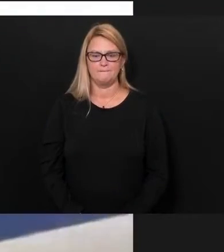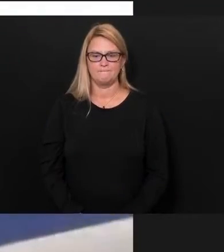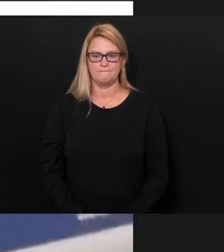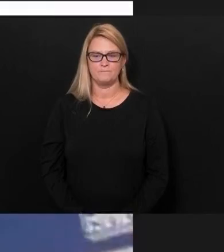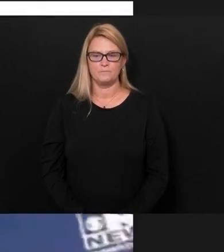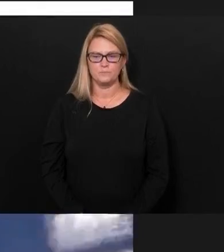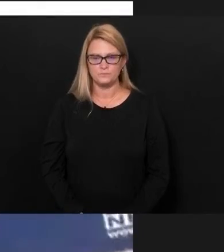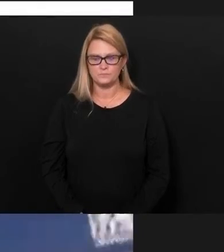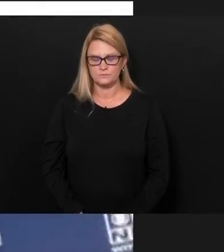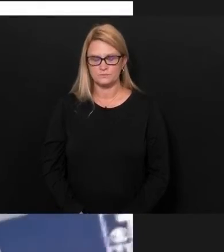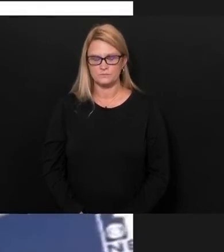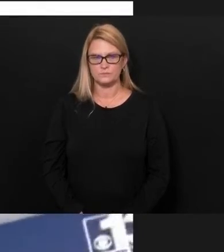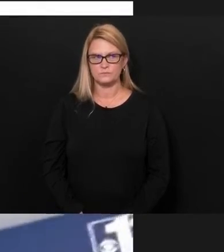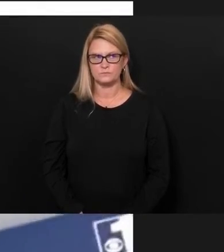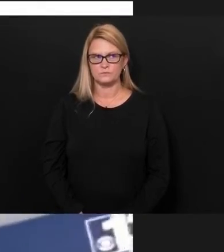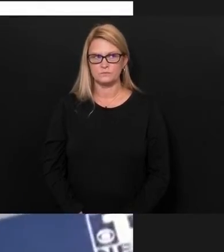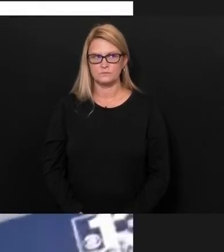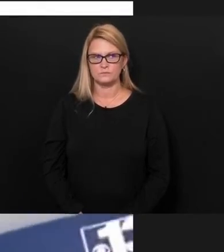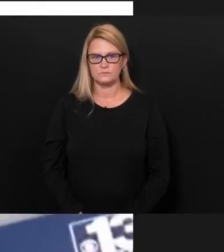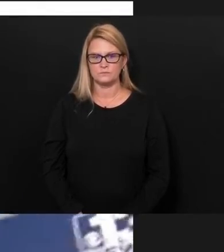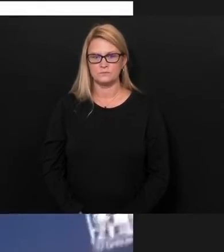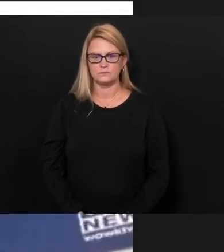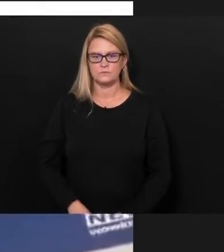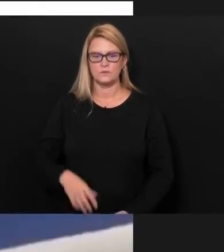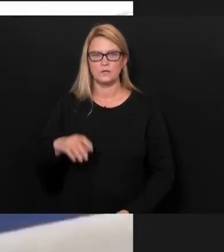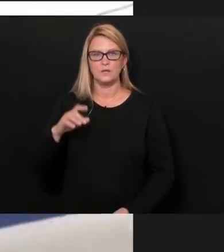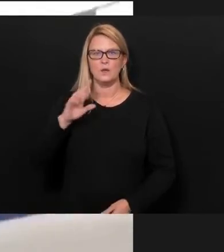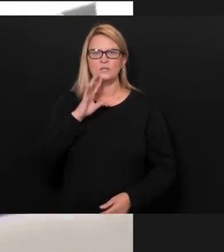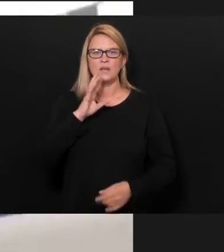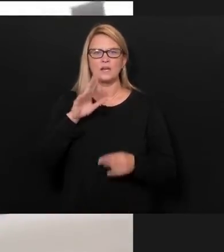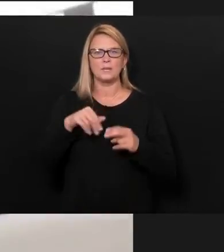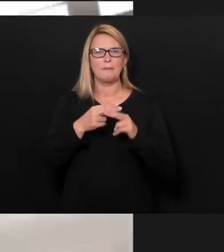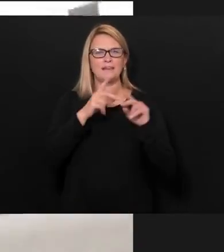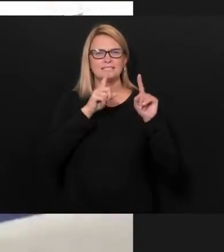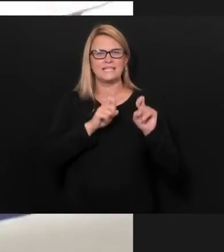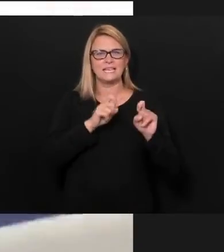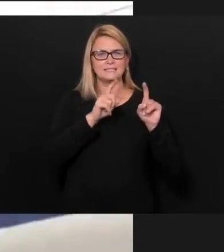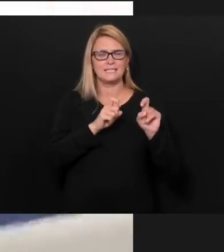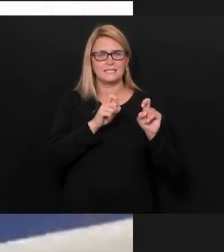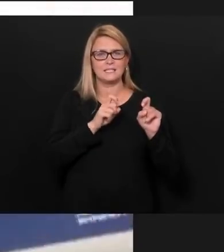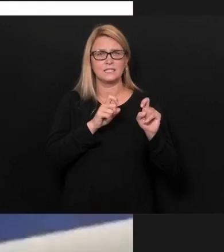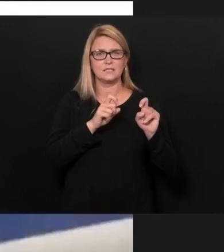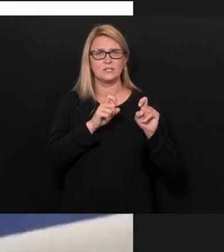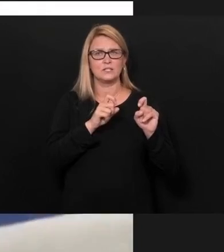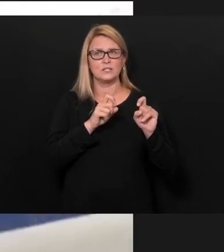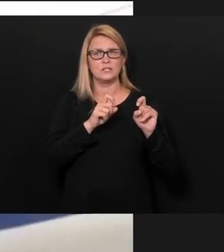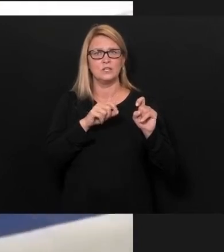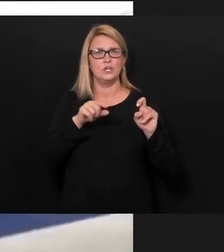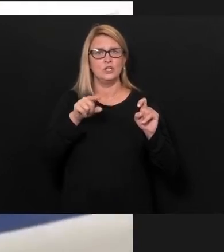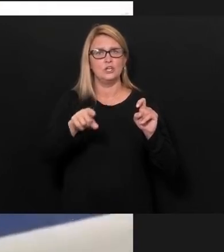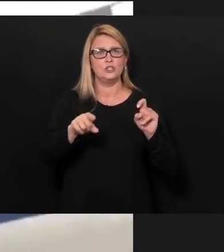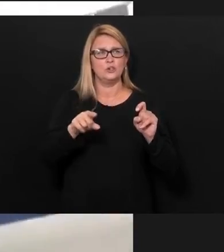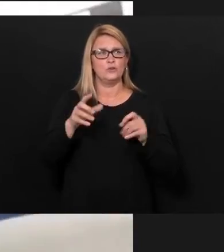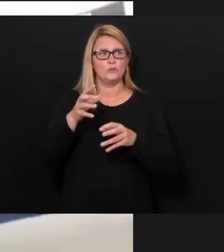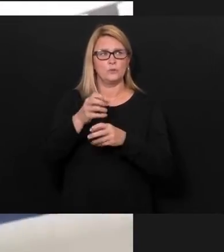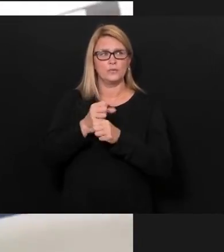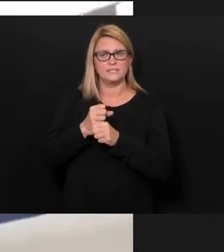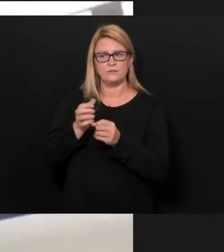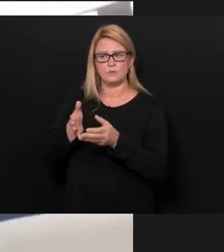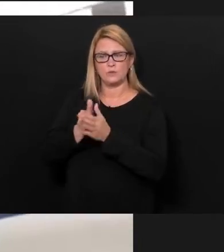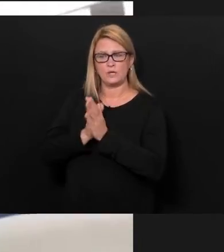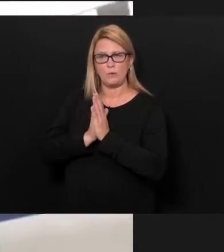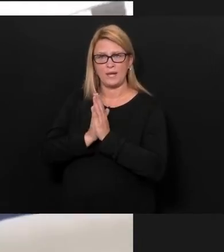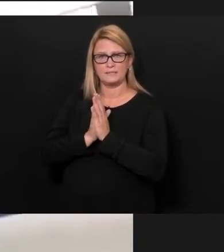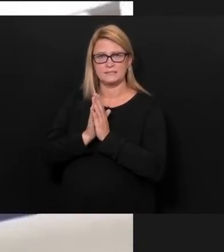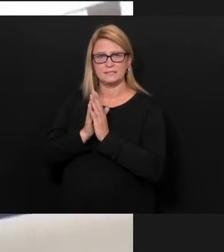members. Governor, I recall early on in this crisis with the testing, you received requests and you abided by them to